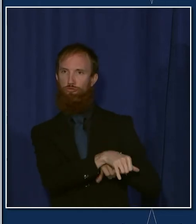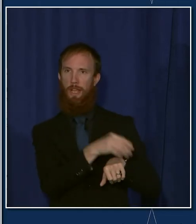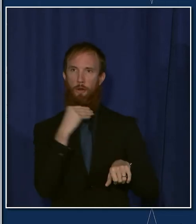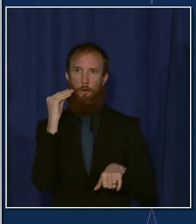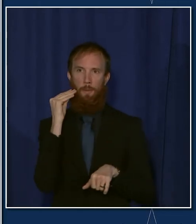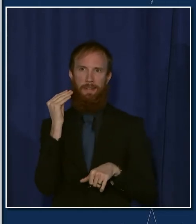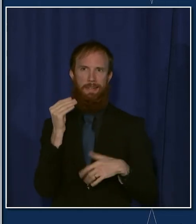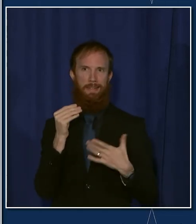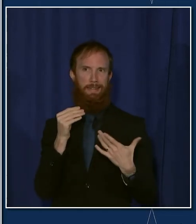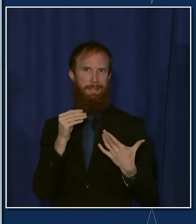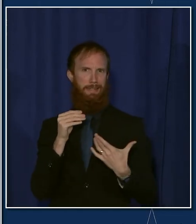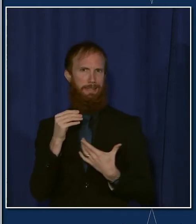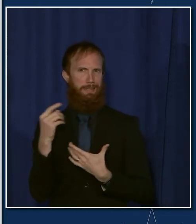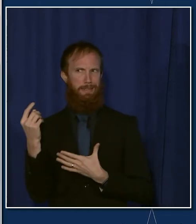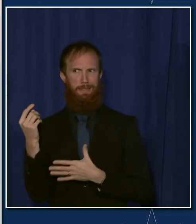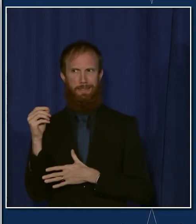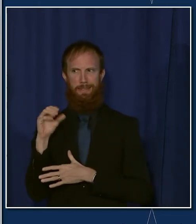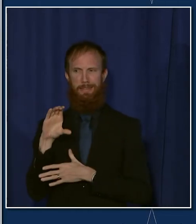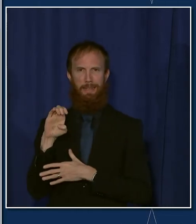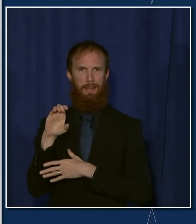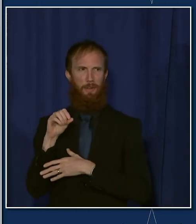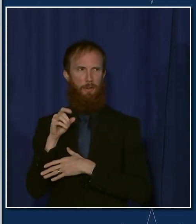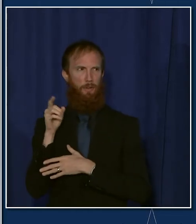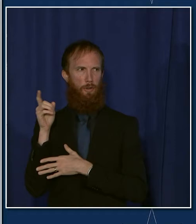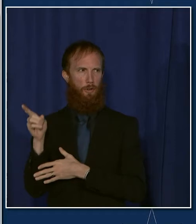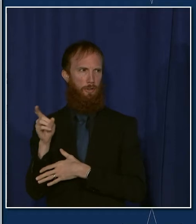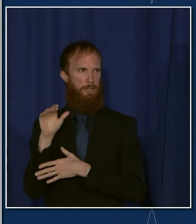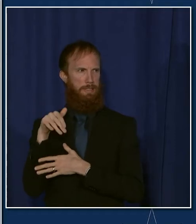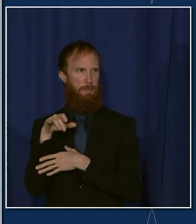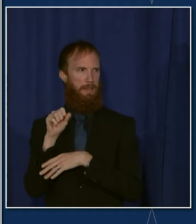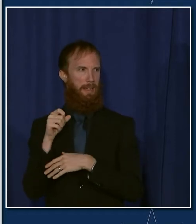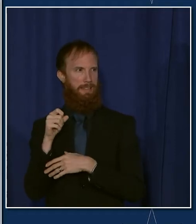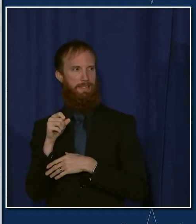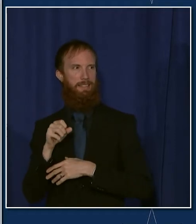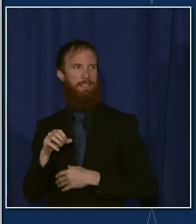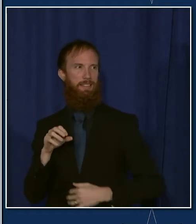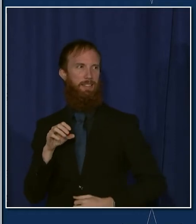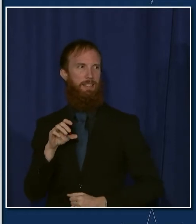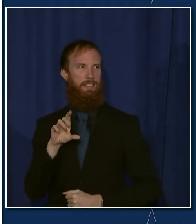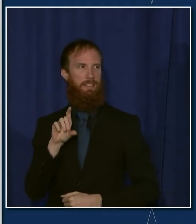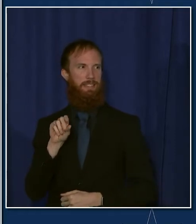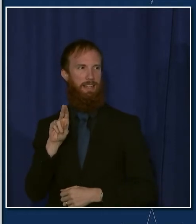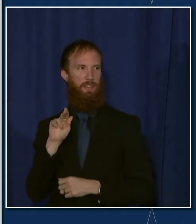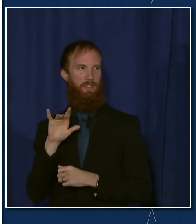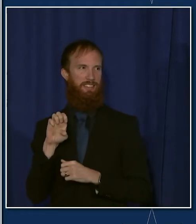is onto something in one of his tweets. Can you respond to that? Would that happen here?